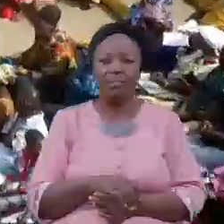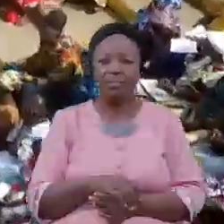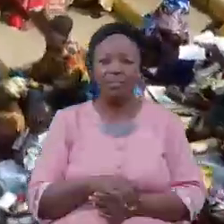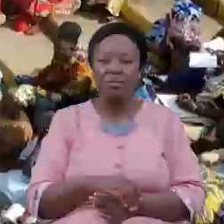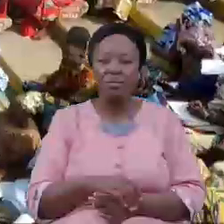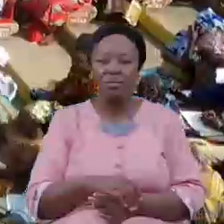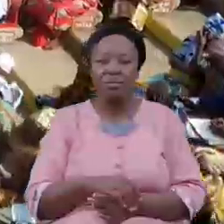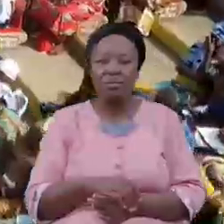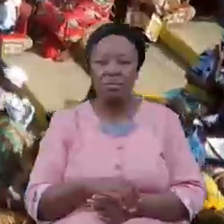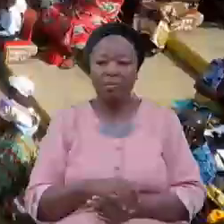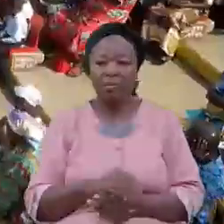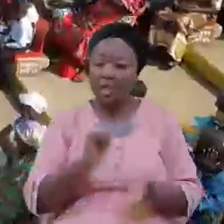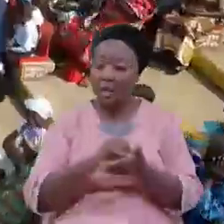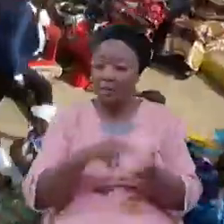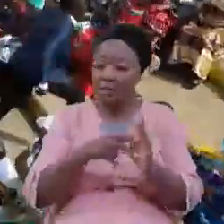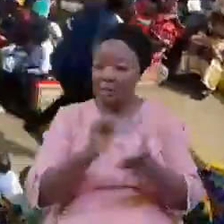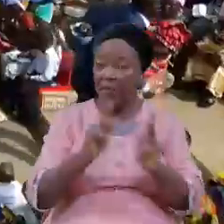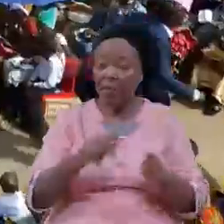Look at the disciples of Christ.